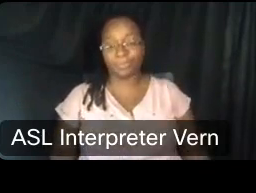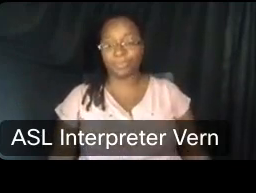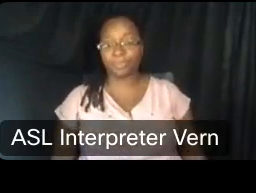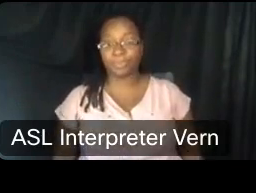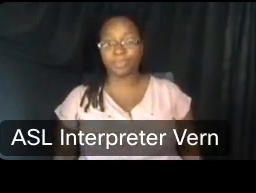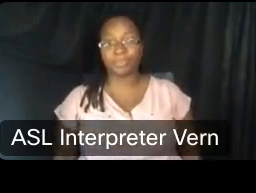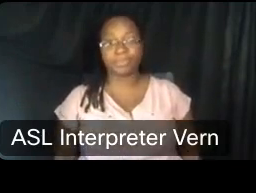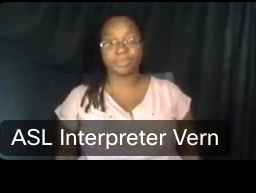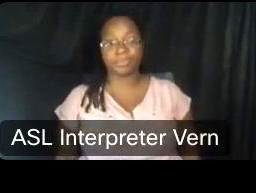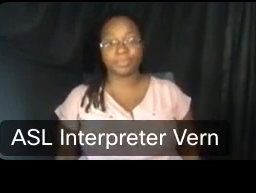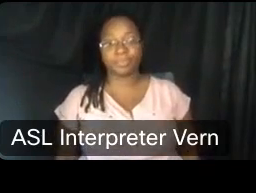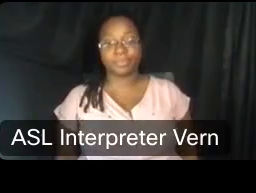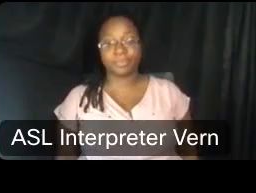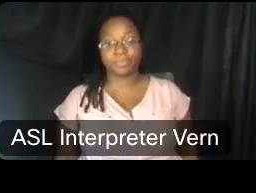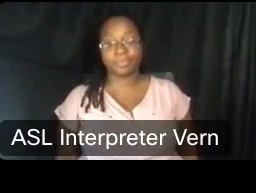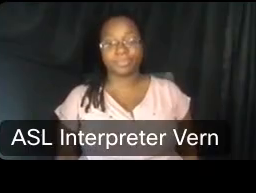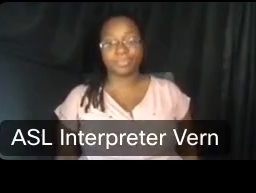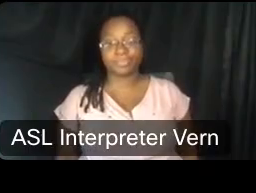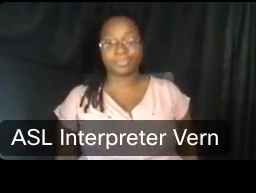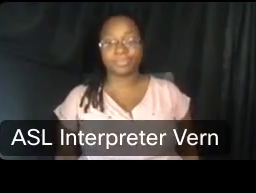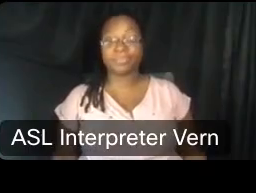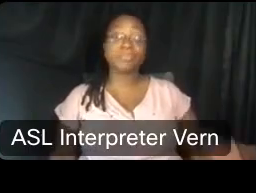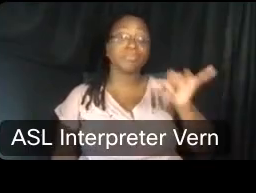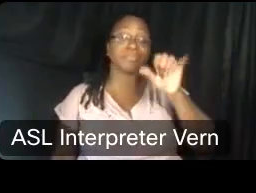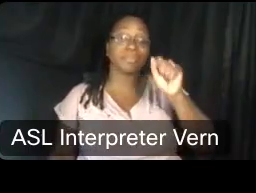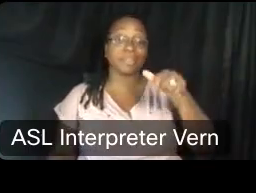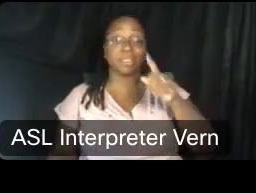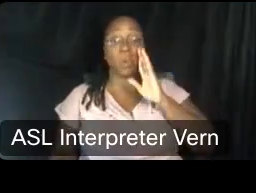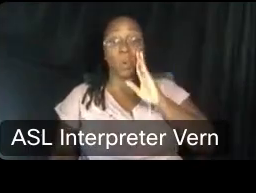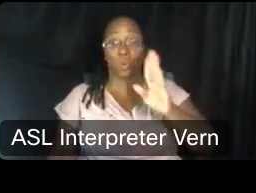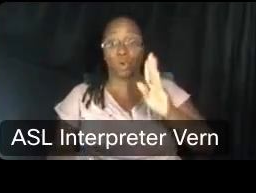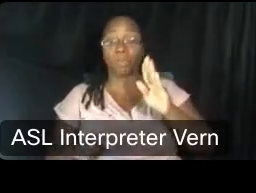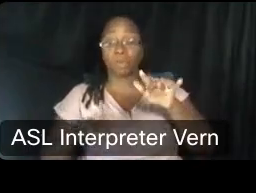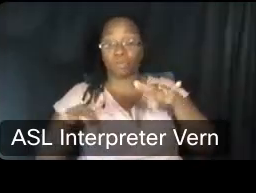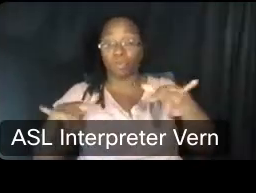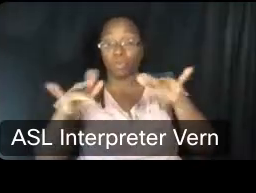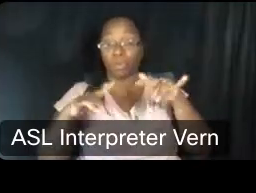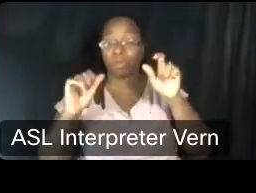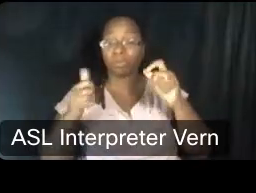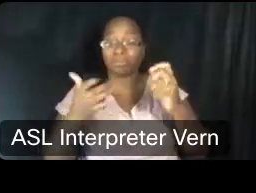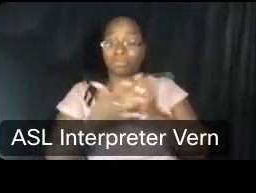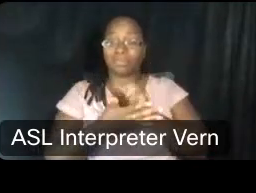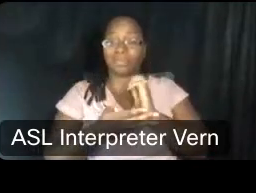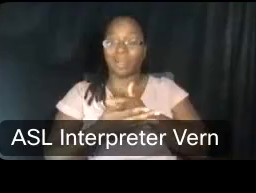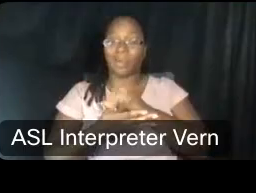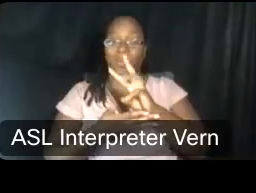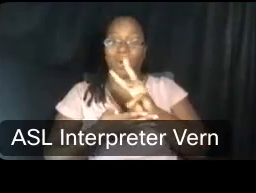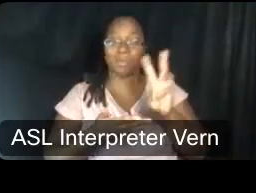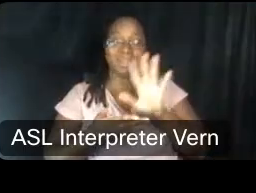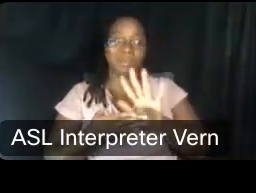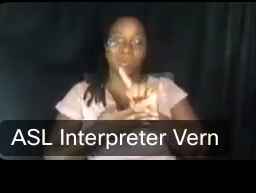And yes, this will be recorded and you should be able to receive it or access it on our website within the next week or